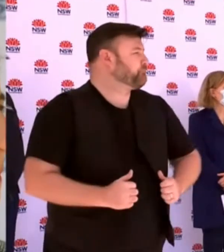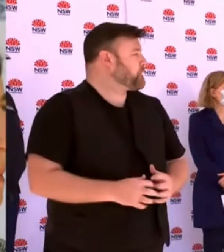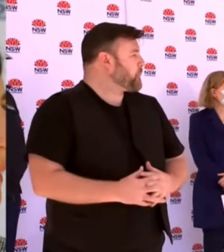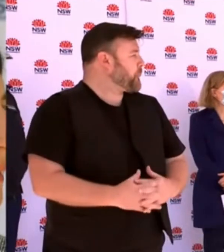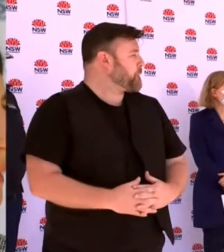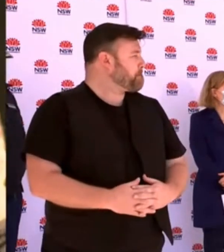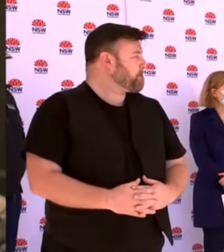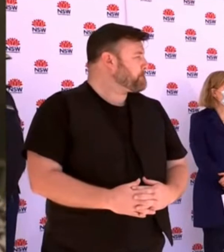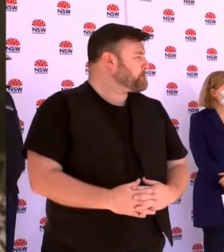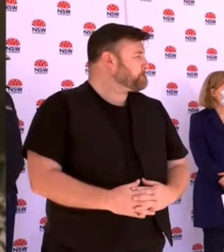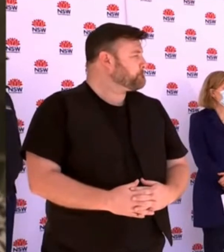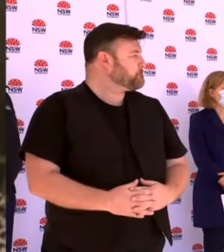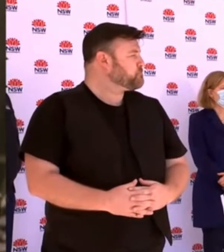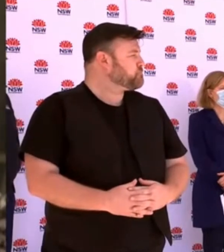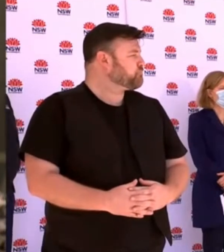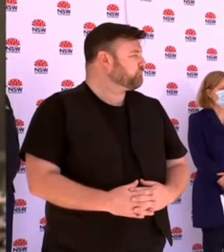the arrivals cap.